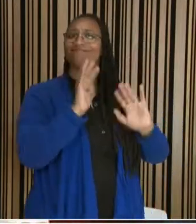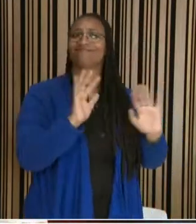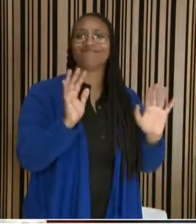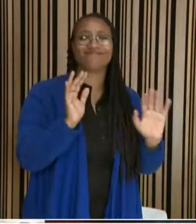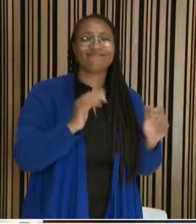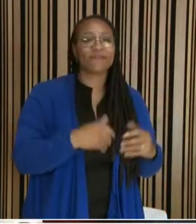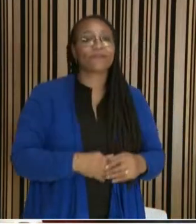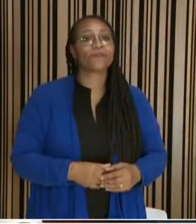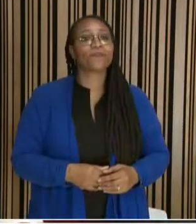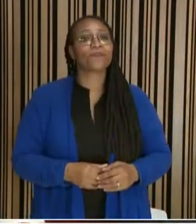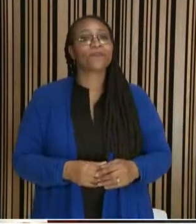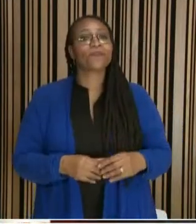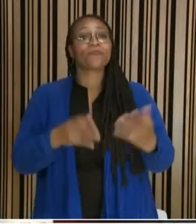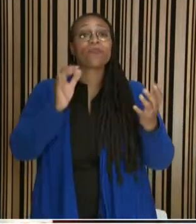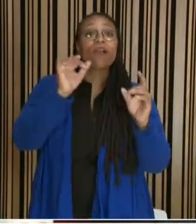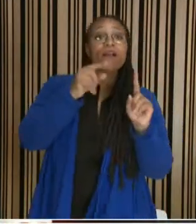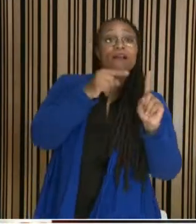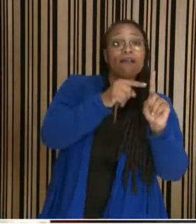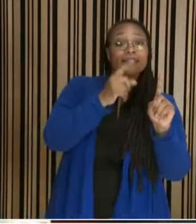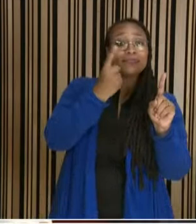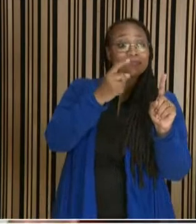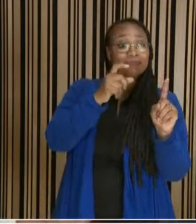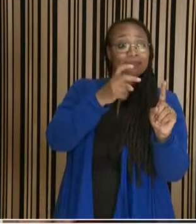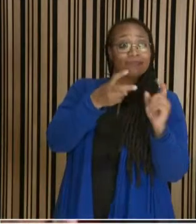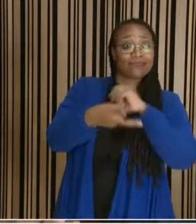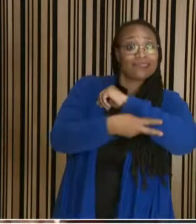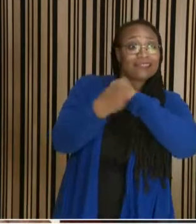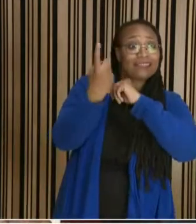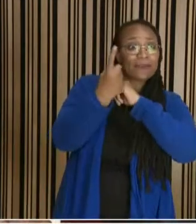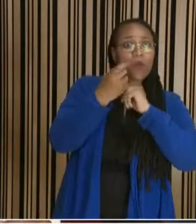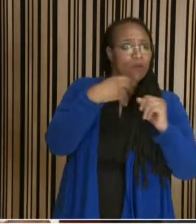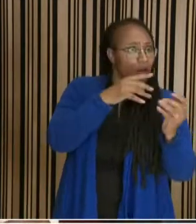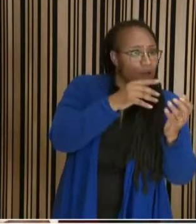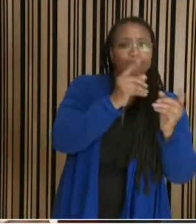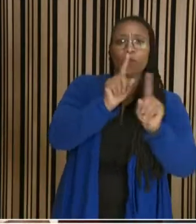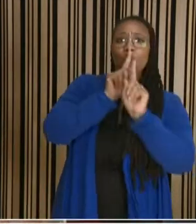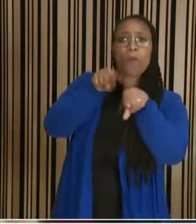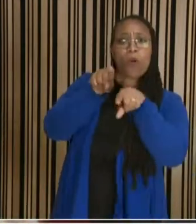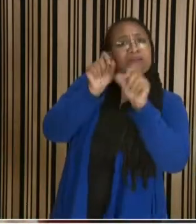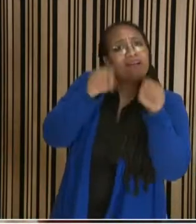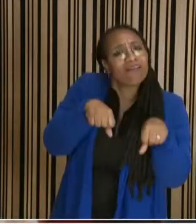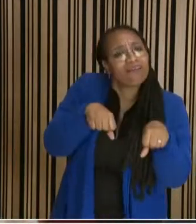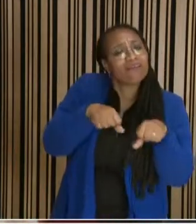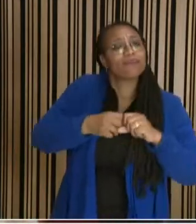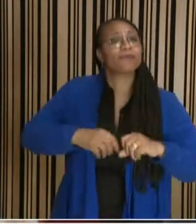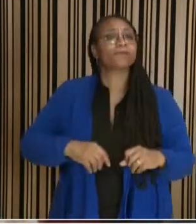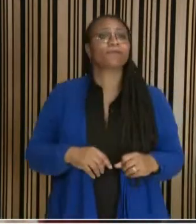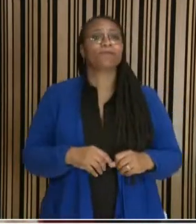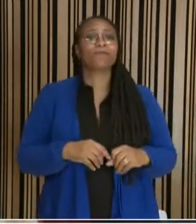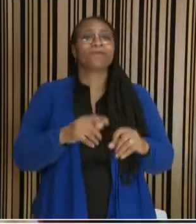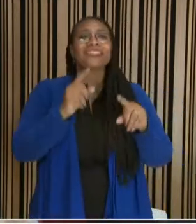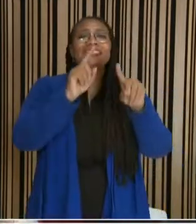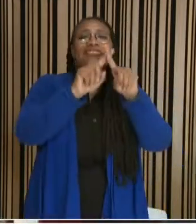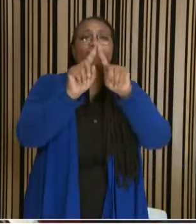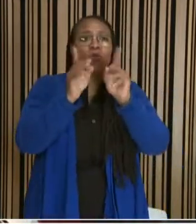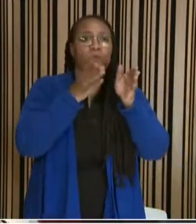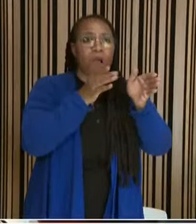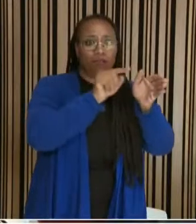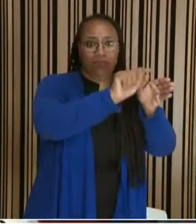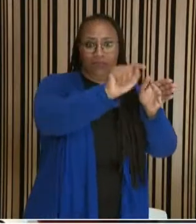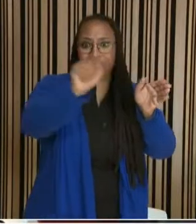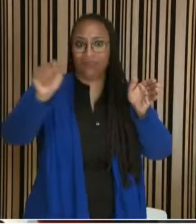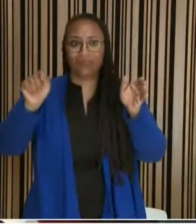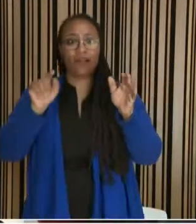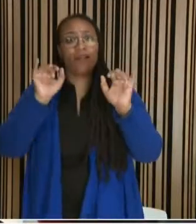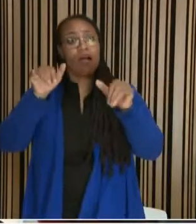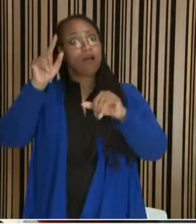So looking really at other ways that we can increase our government footprint, but beyond the